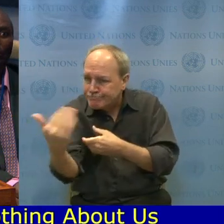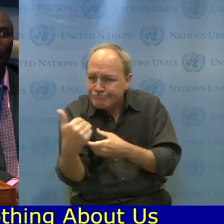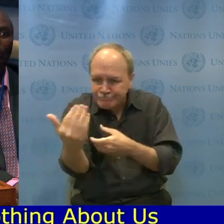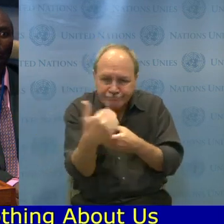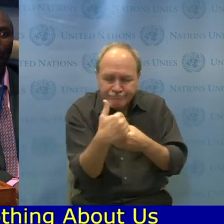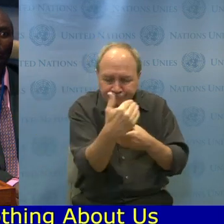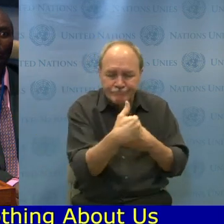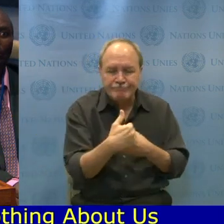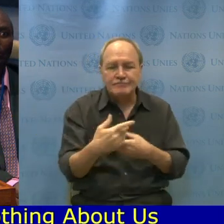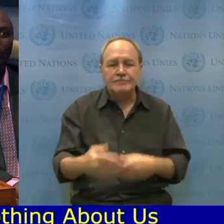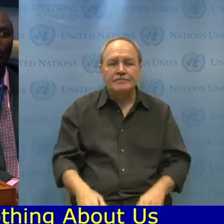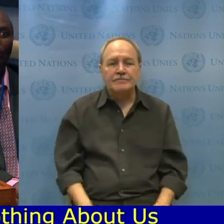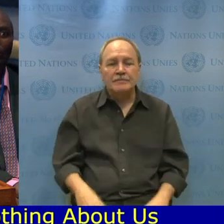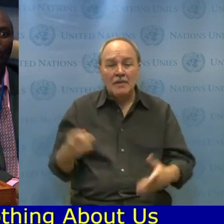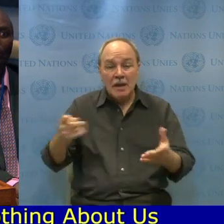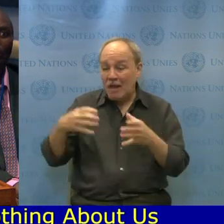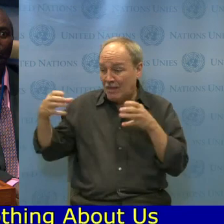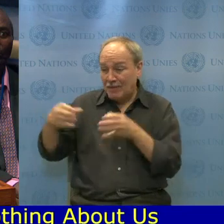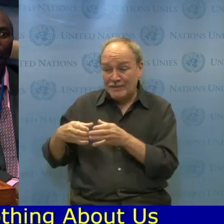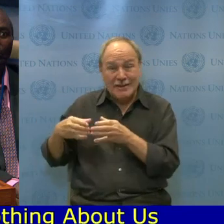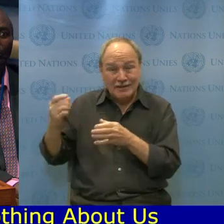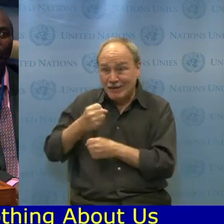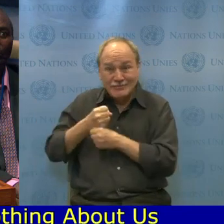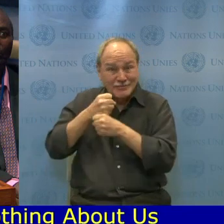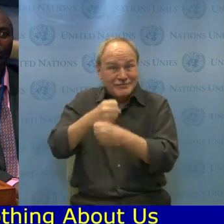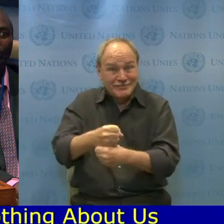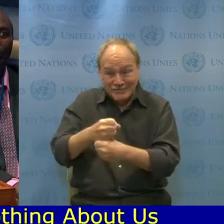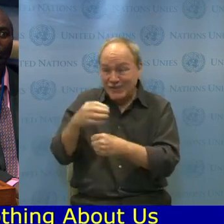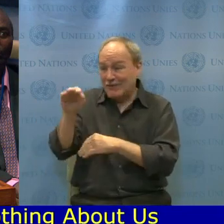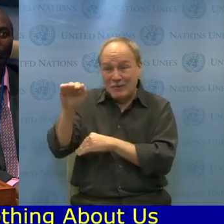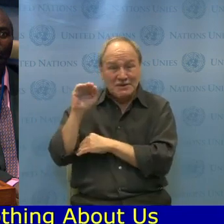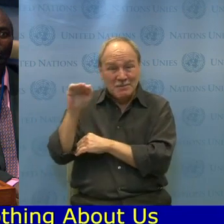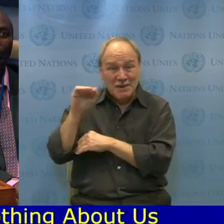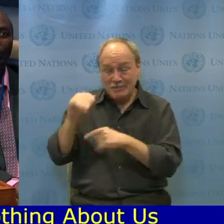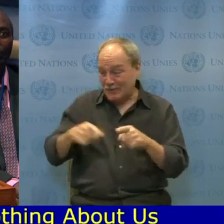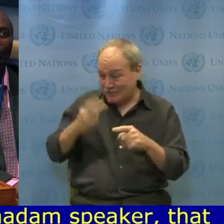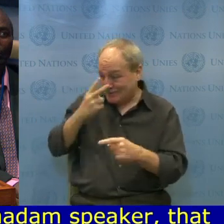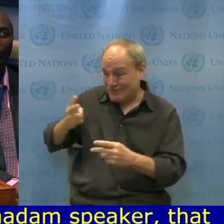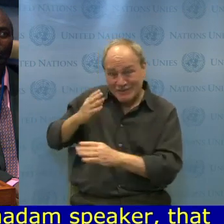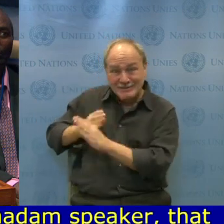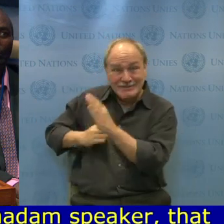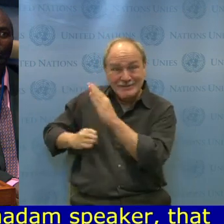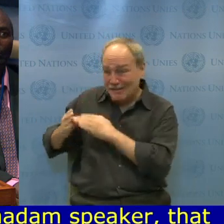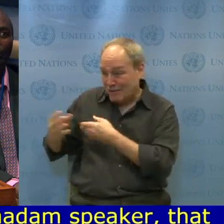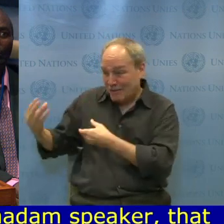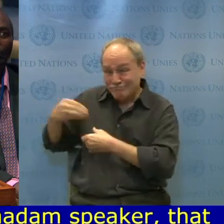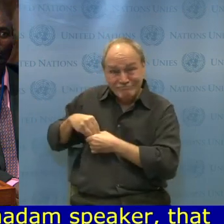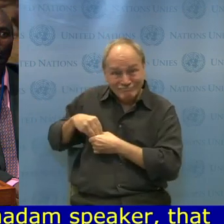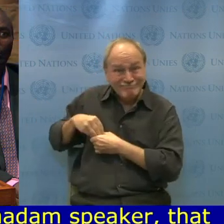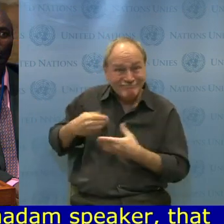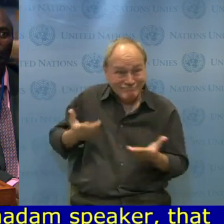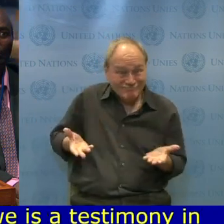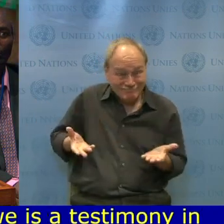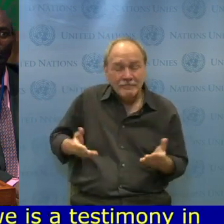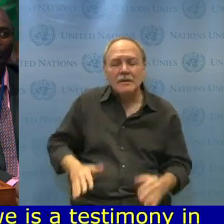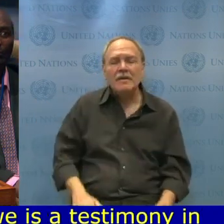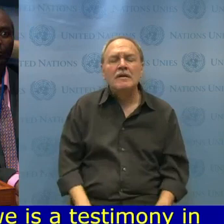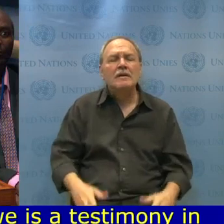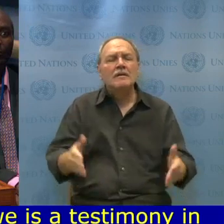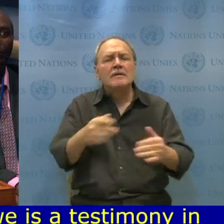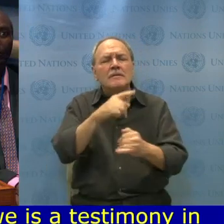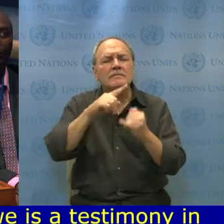a testimony in taking that message very seriously. Finally, Madam Speaker, would like